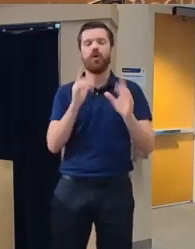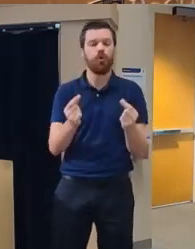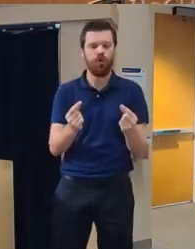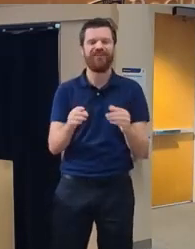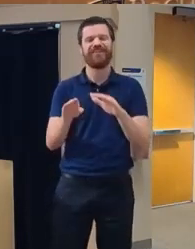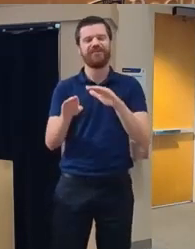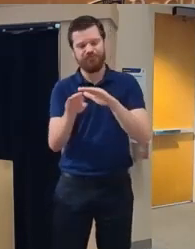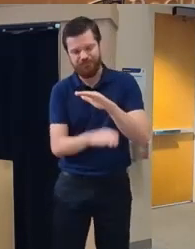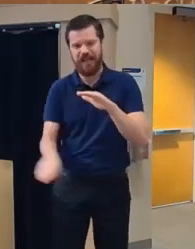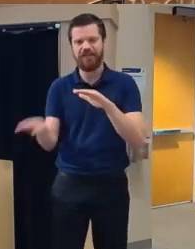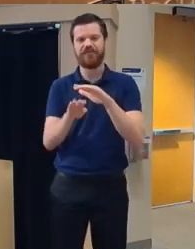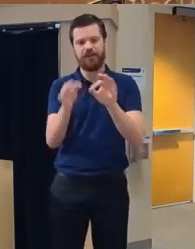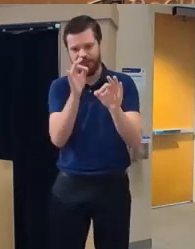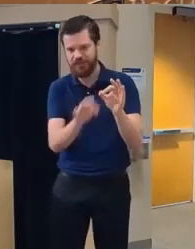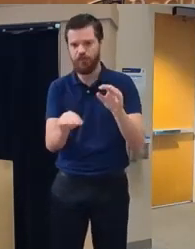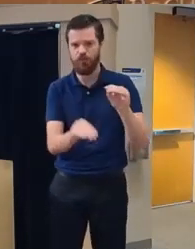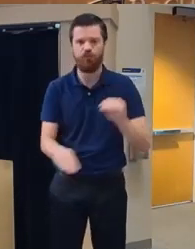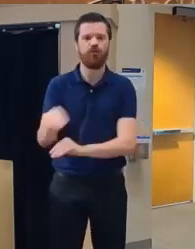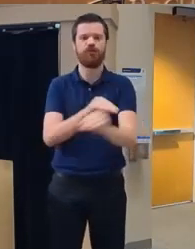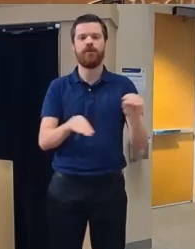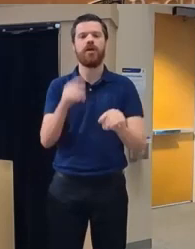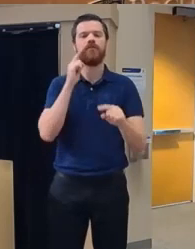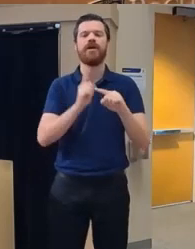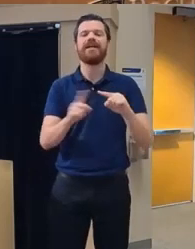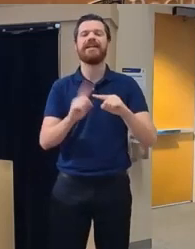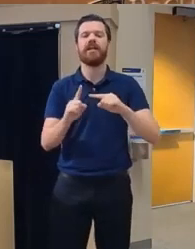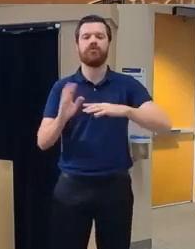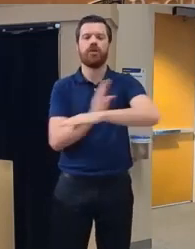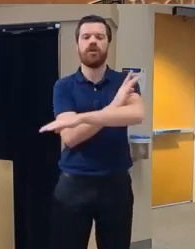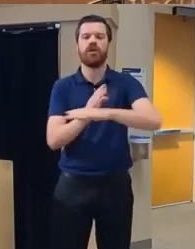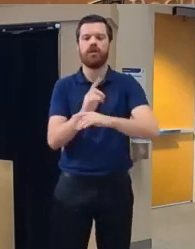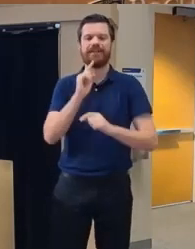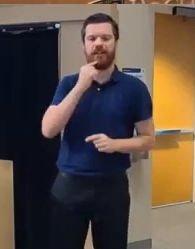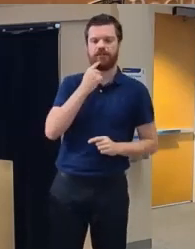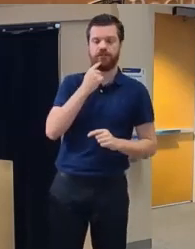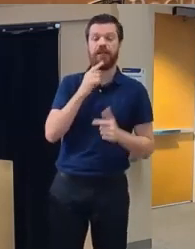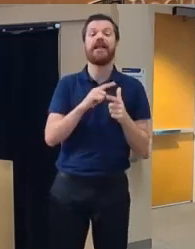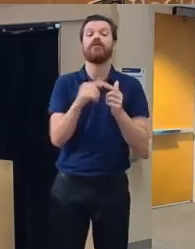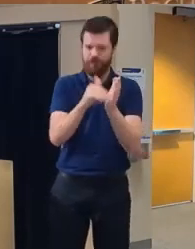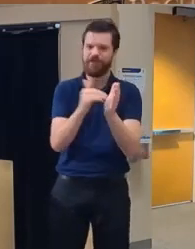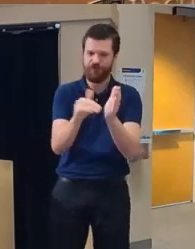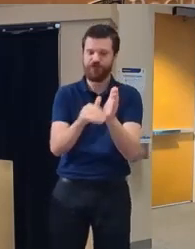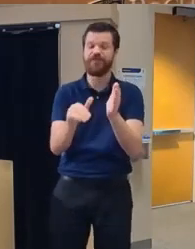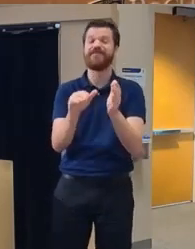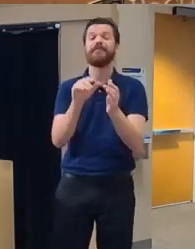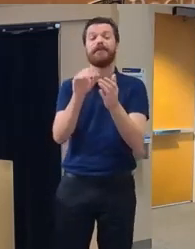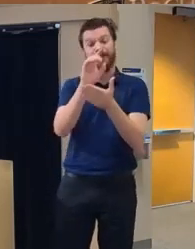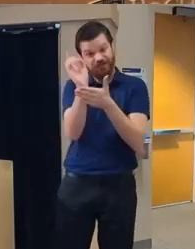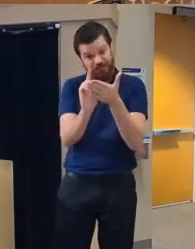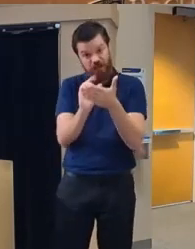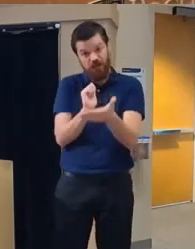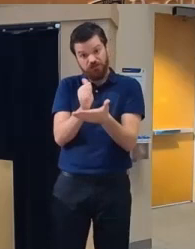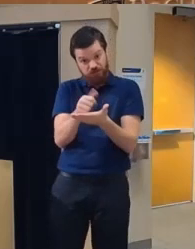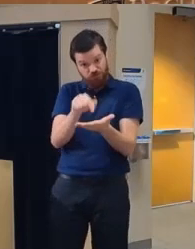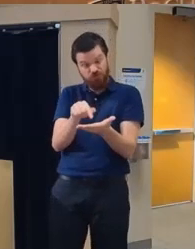simple movements in the beginning that could be for a range of intensity. We used a lot of repetition, and we specifically designed the intervention so that